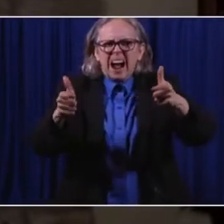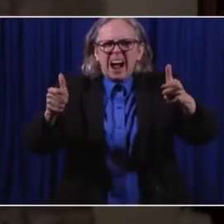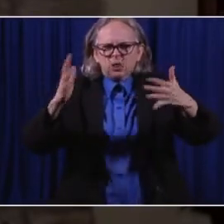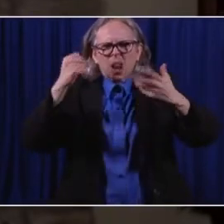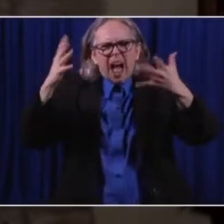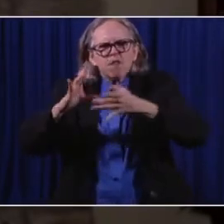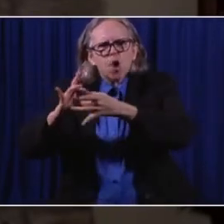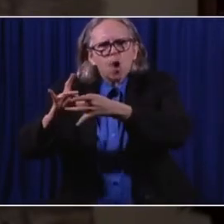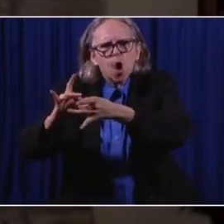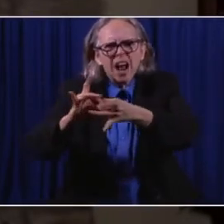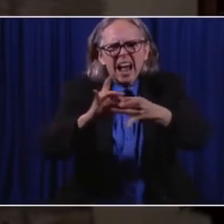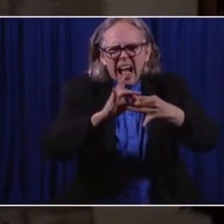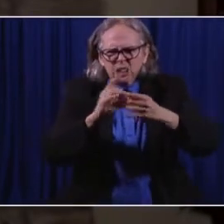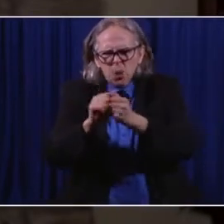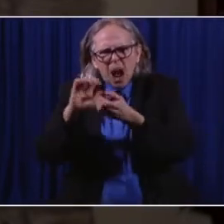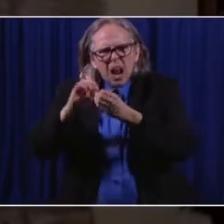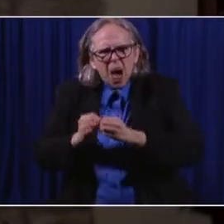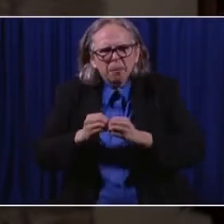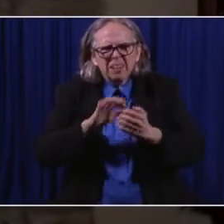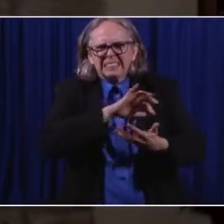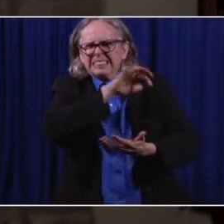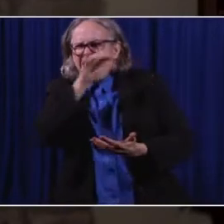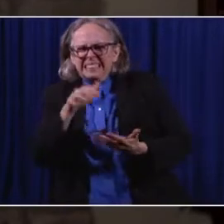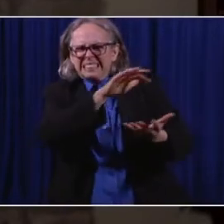a 100-year operation,